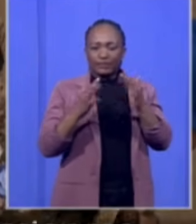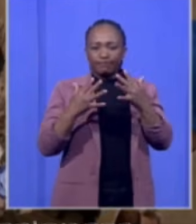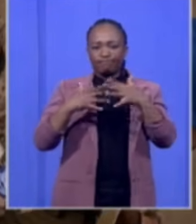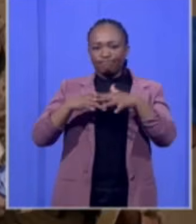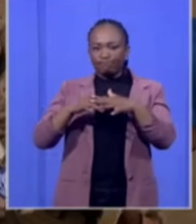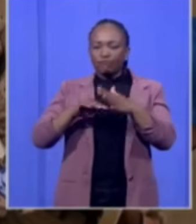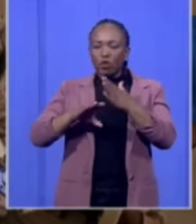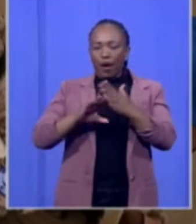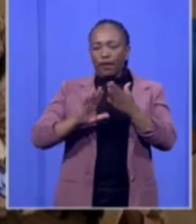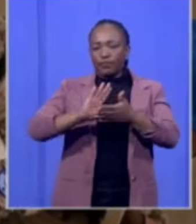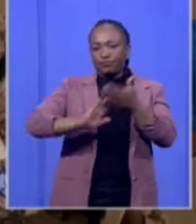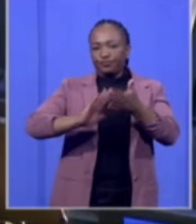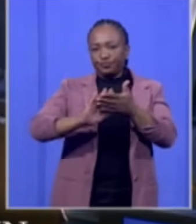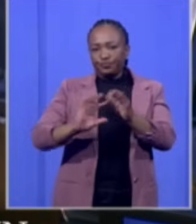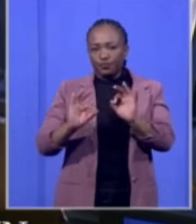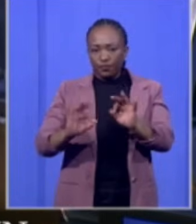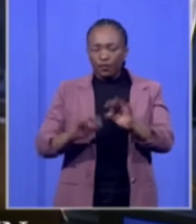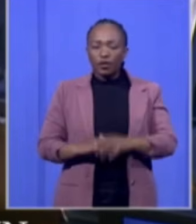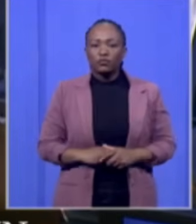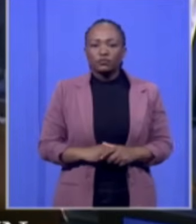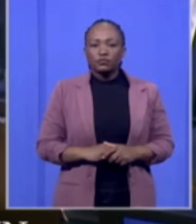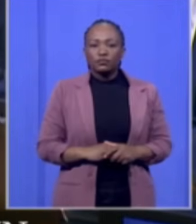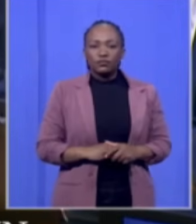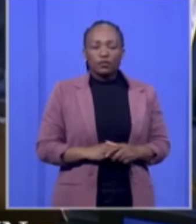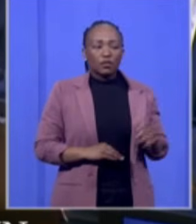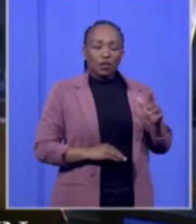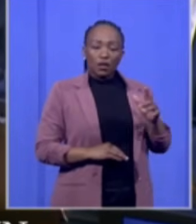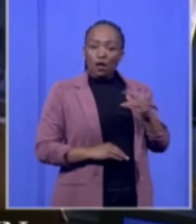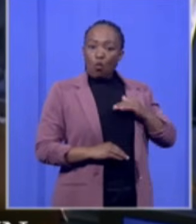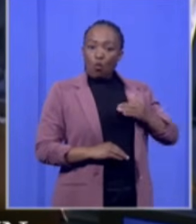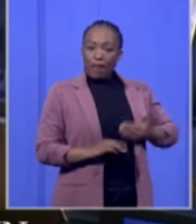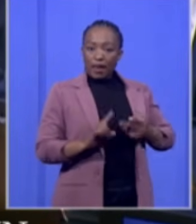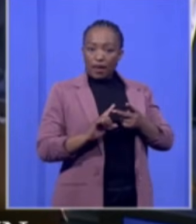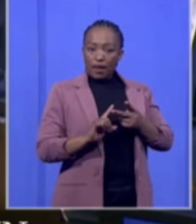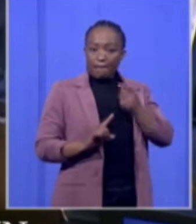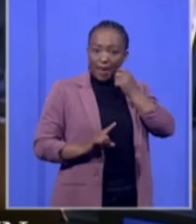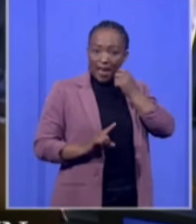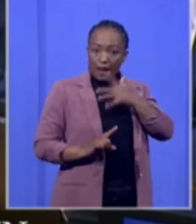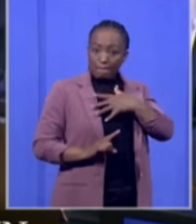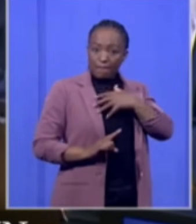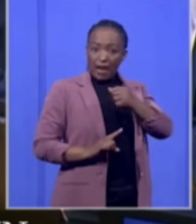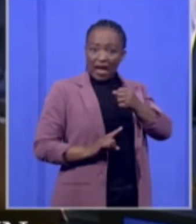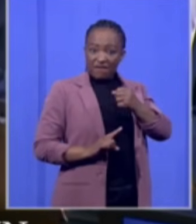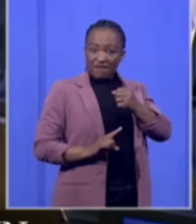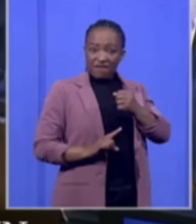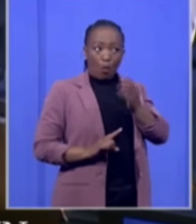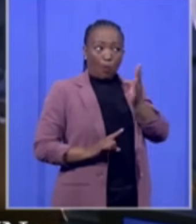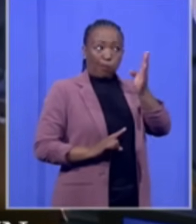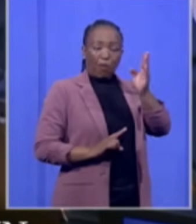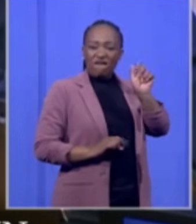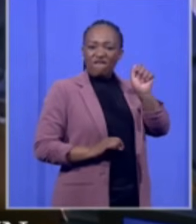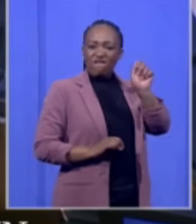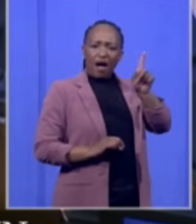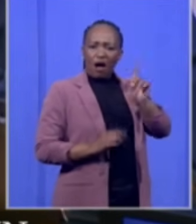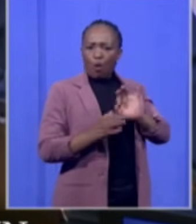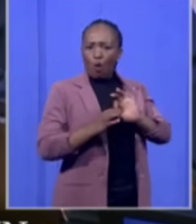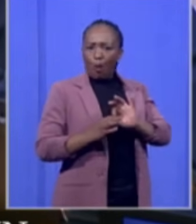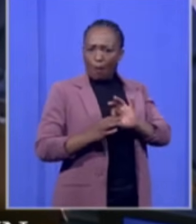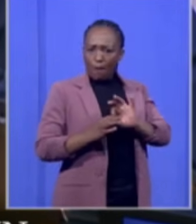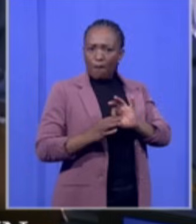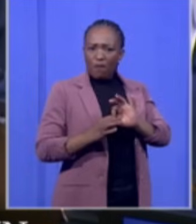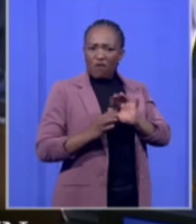We all paid tribute to those brave women and men who died far from home and far from their